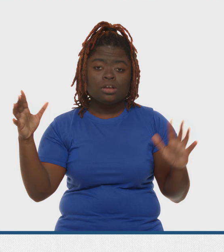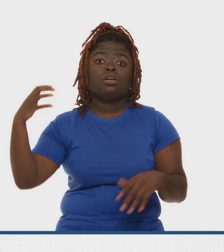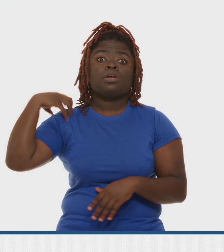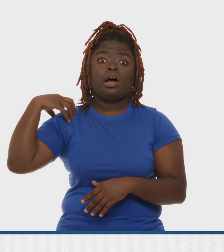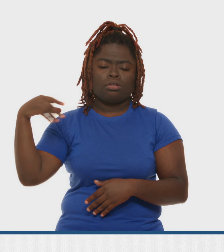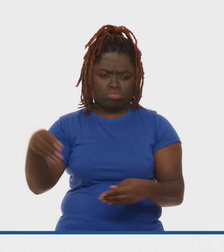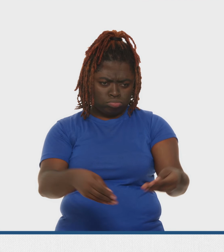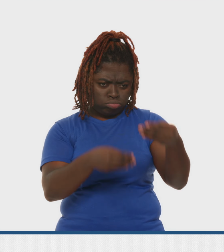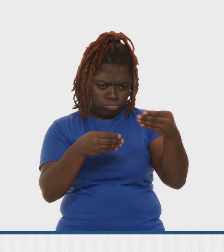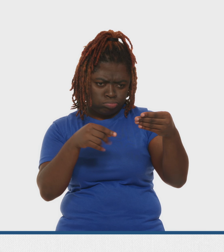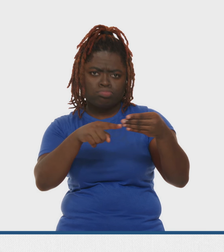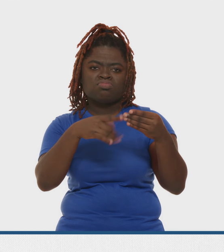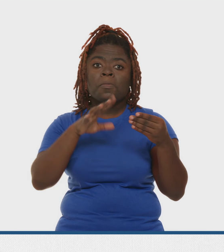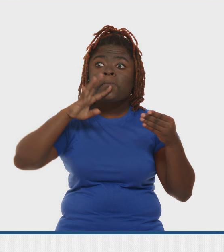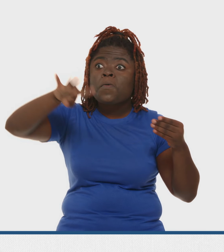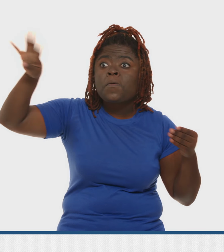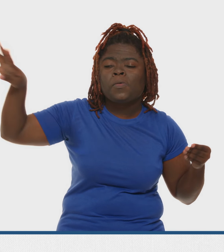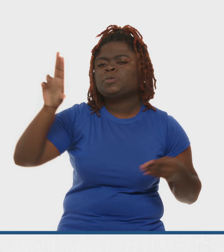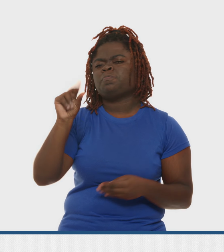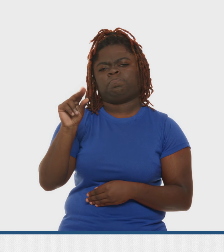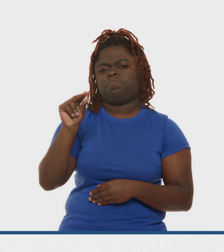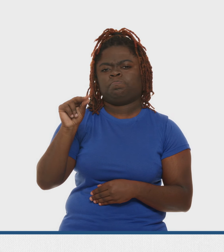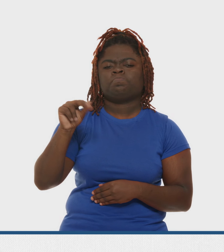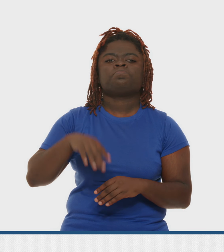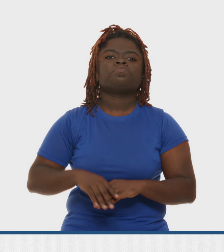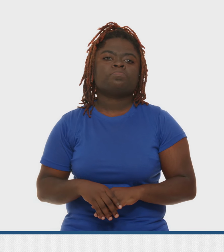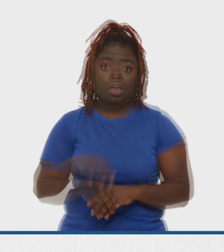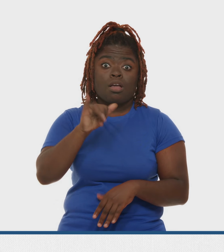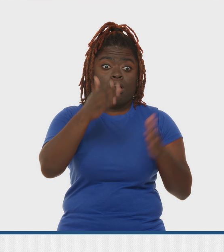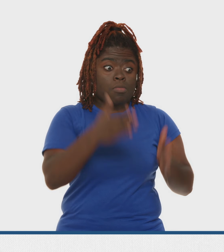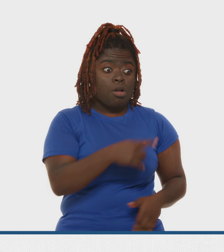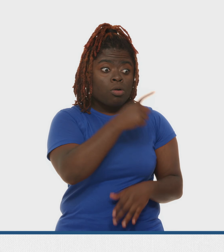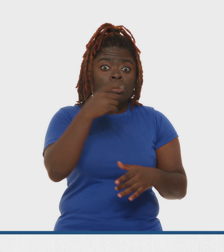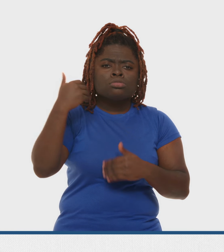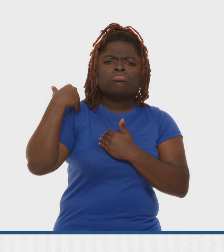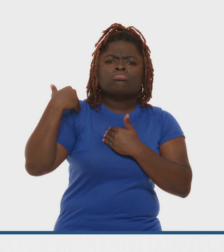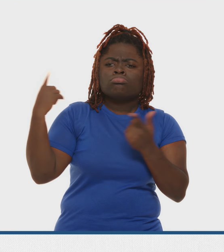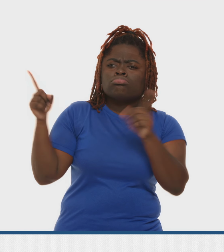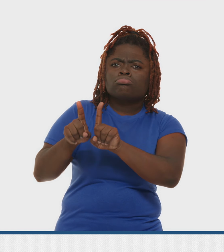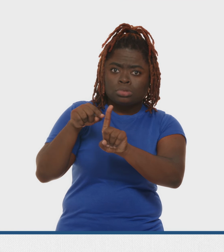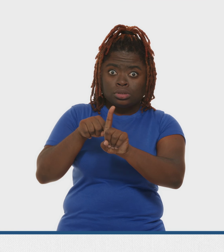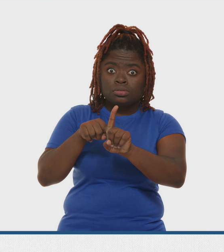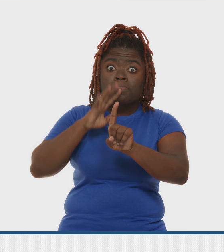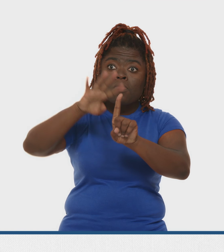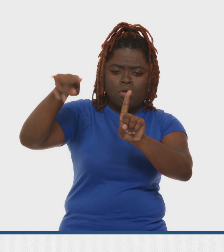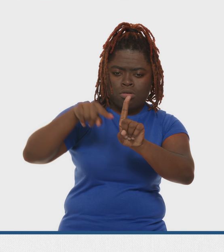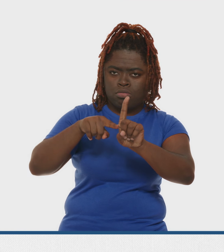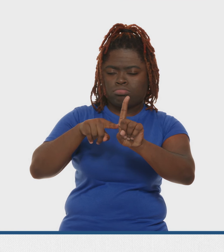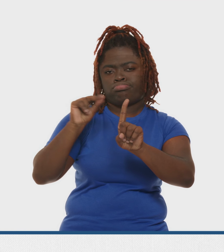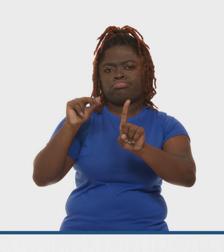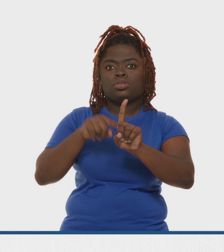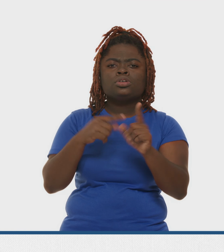The presiding officer records the form numbers of the different oaths administered. Note: no person is allowed